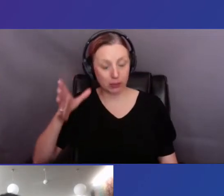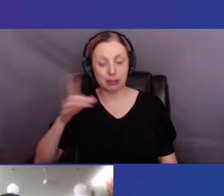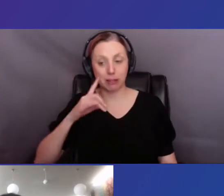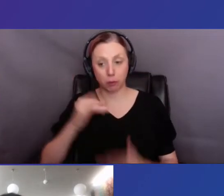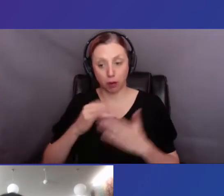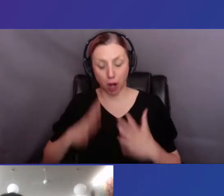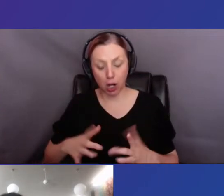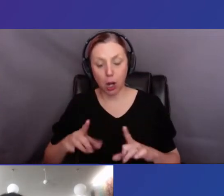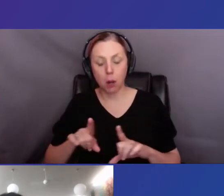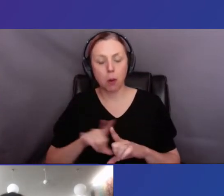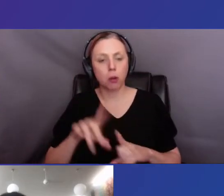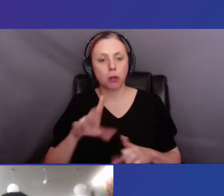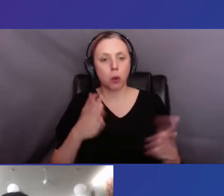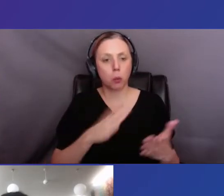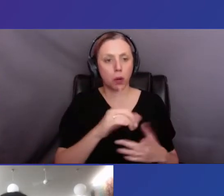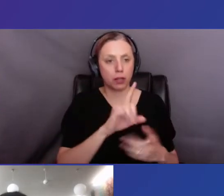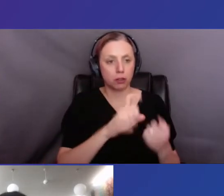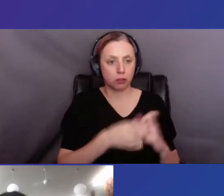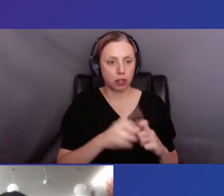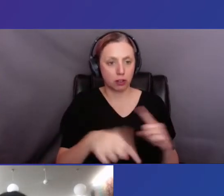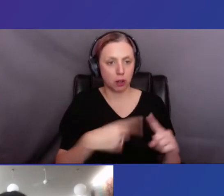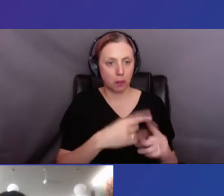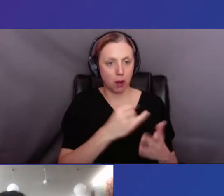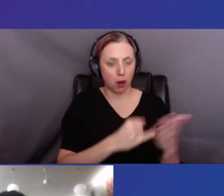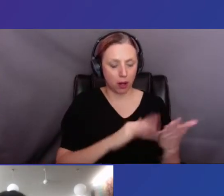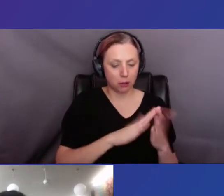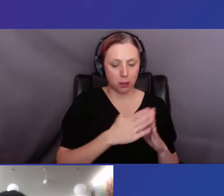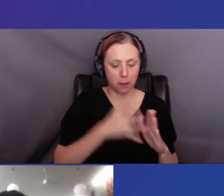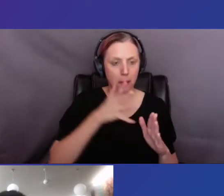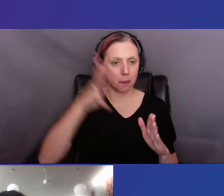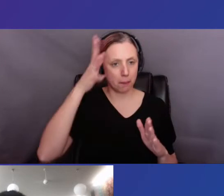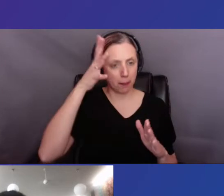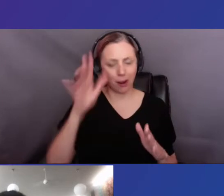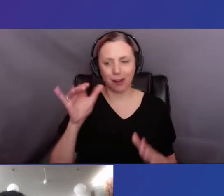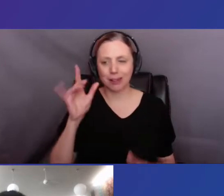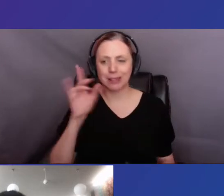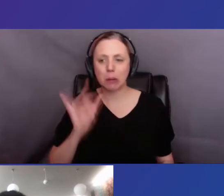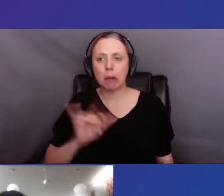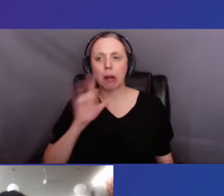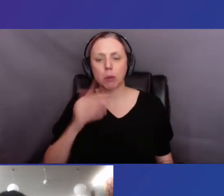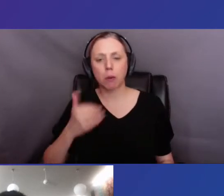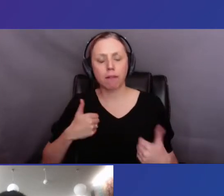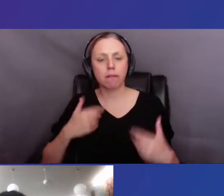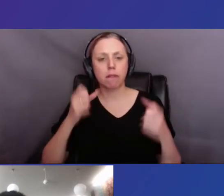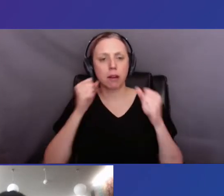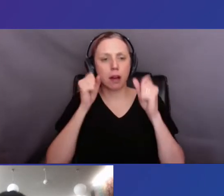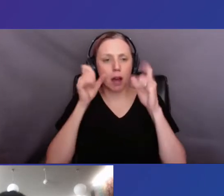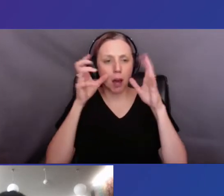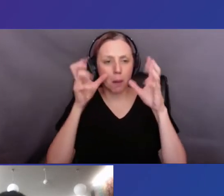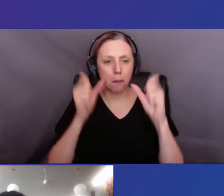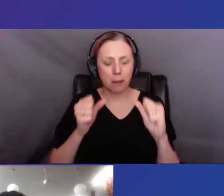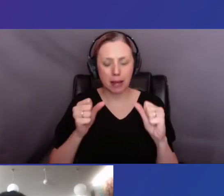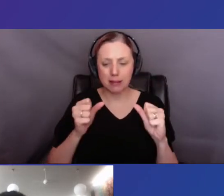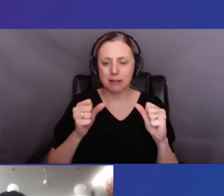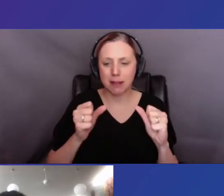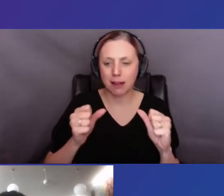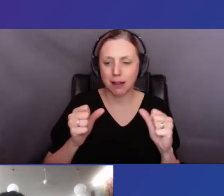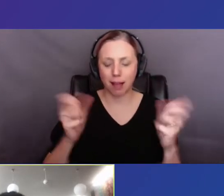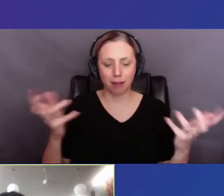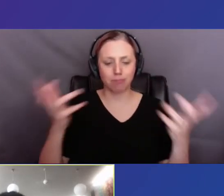has changed about your art to be a parent. And it sounds like there's a pretty amazing Venn diagram between